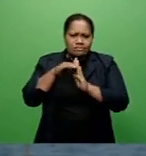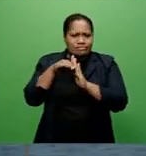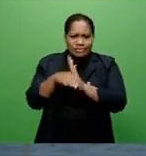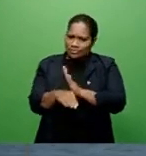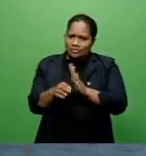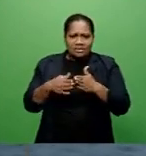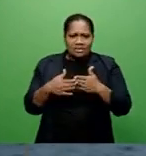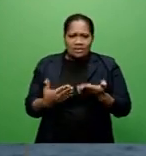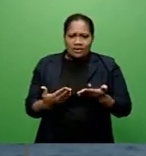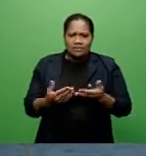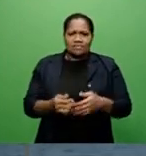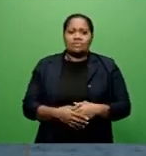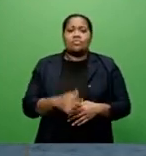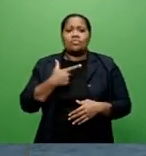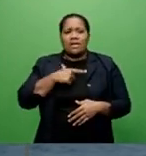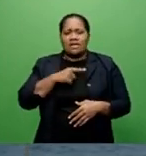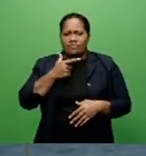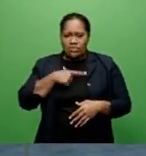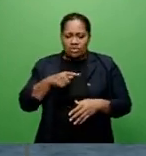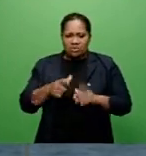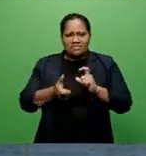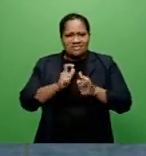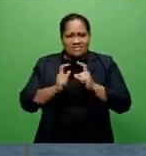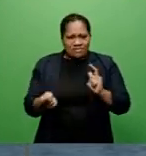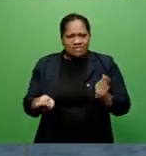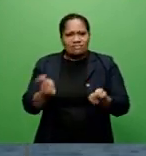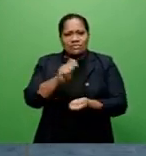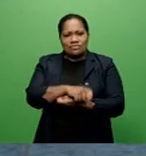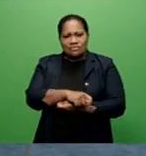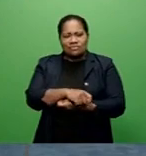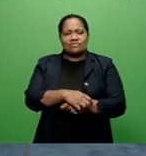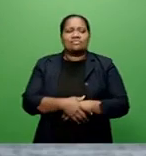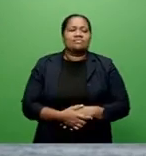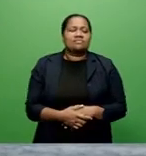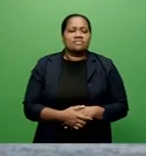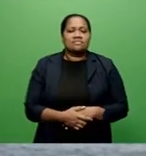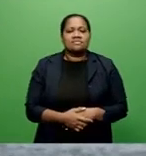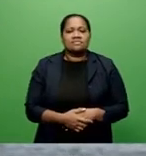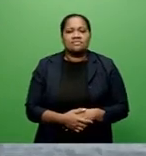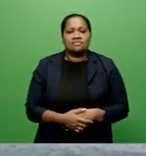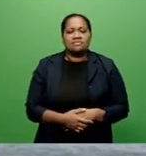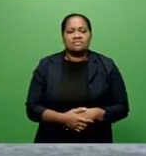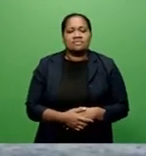economic zone and climate change. Details with Chasaina Nunga.